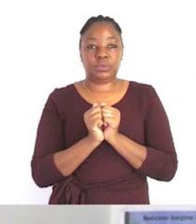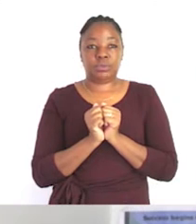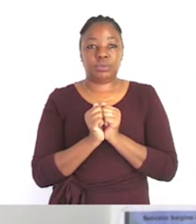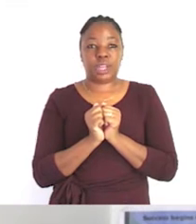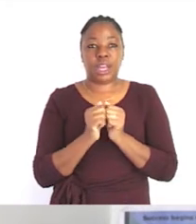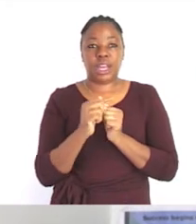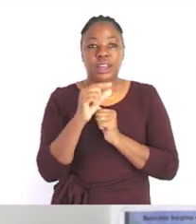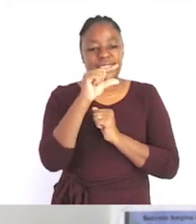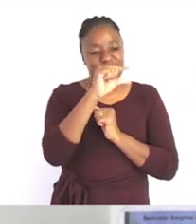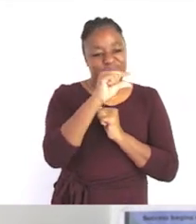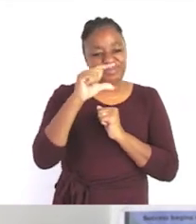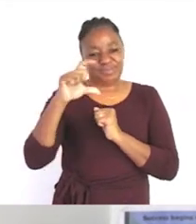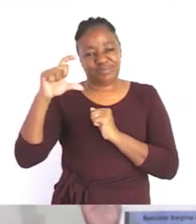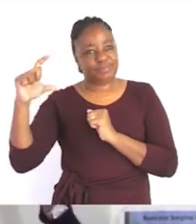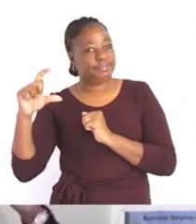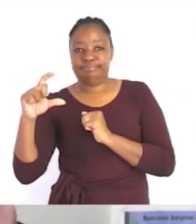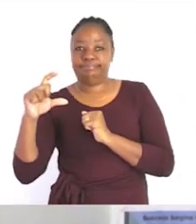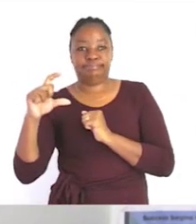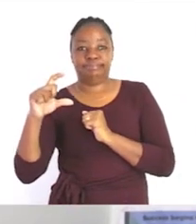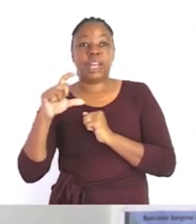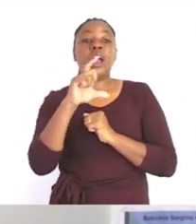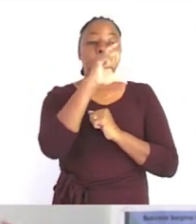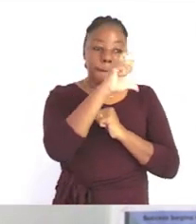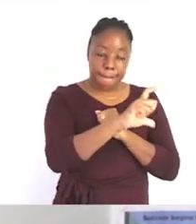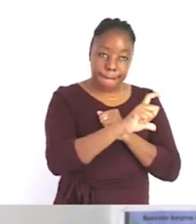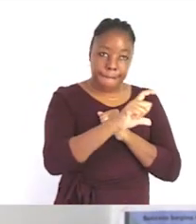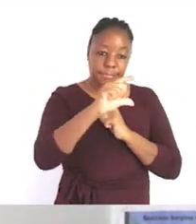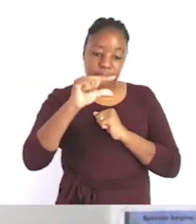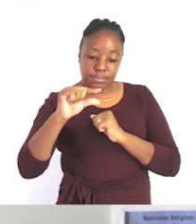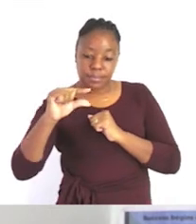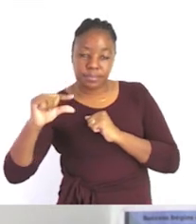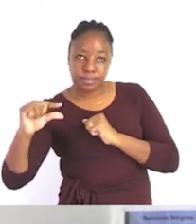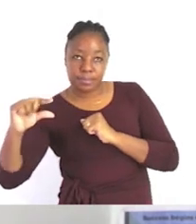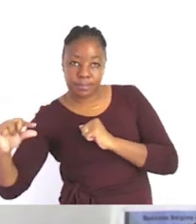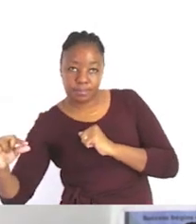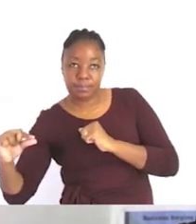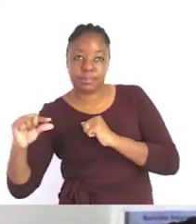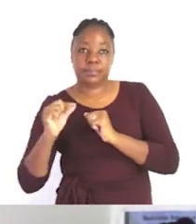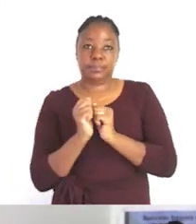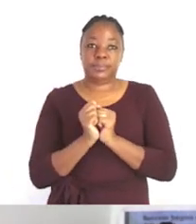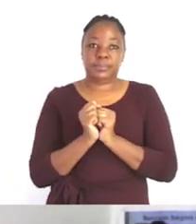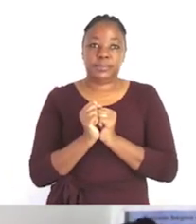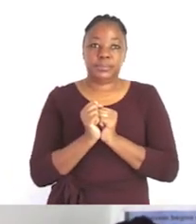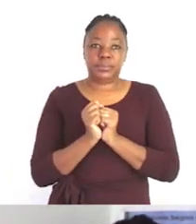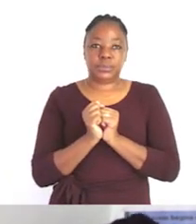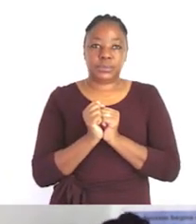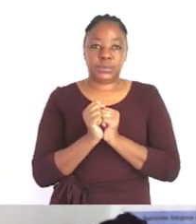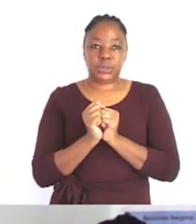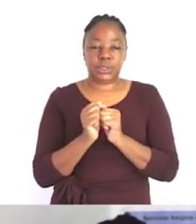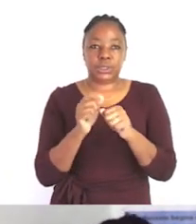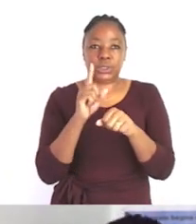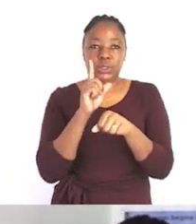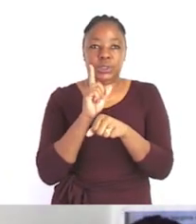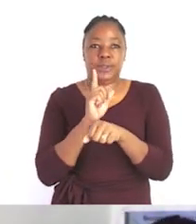to biggest, we are starting from biggest to smallest. Now, the first thing